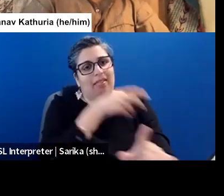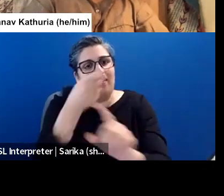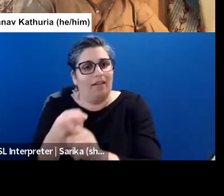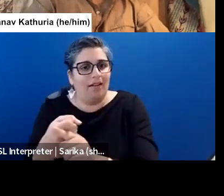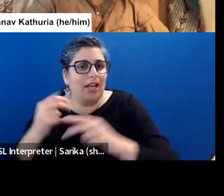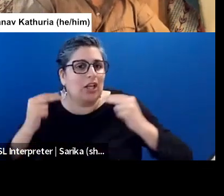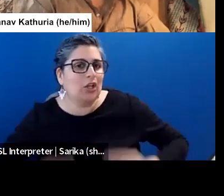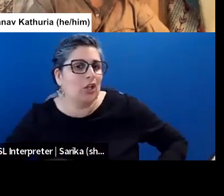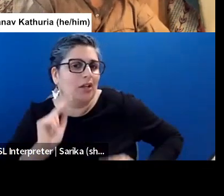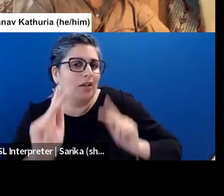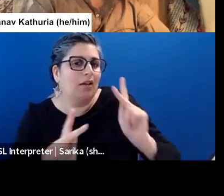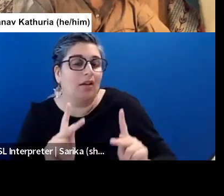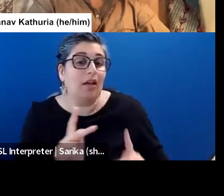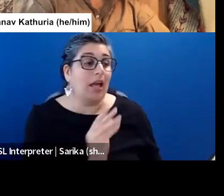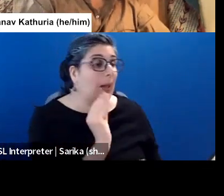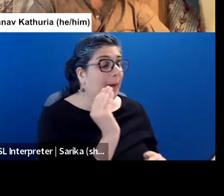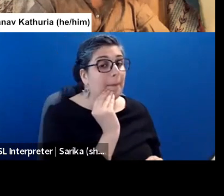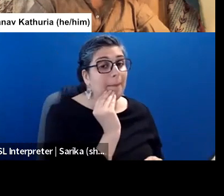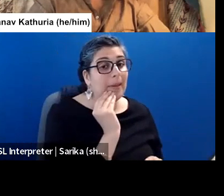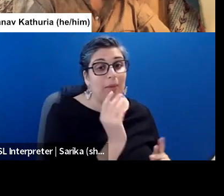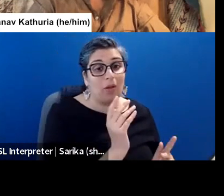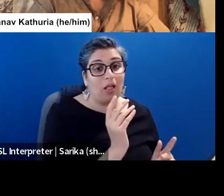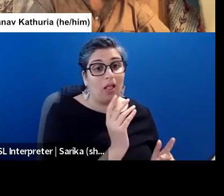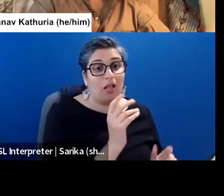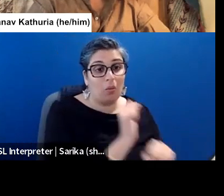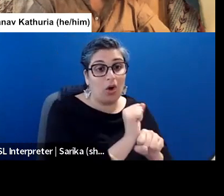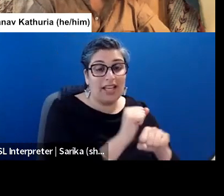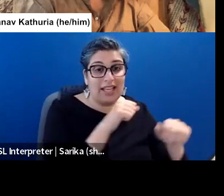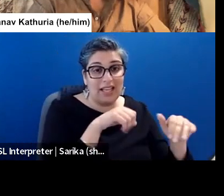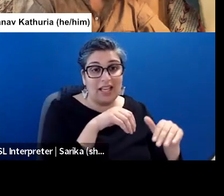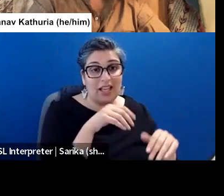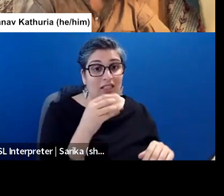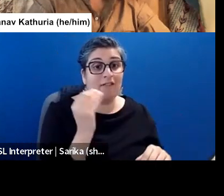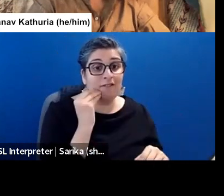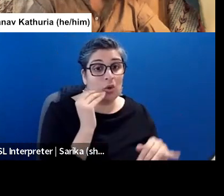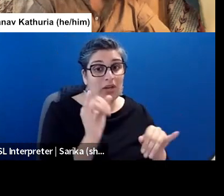work in our food industry tend to be incredibly exploited and treated poorly.